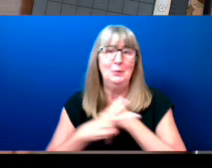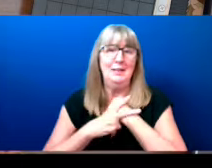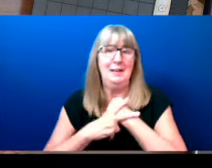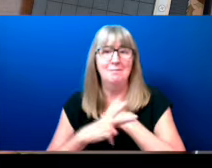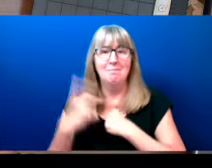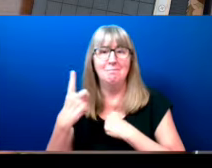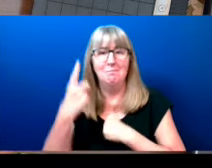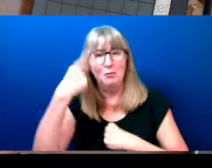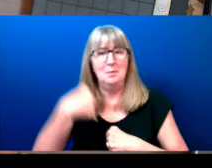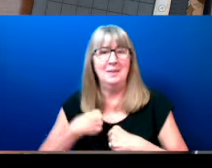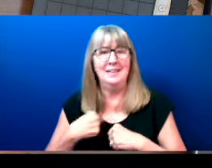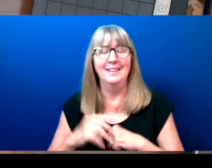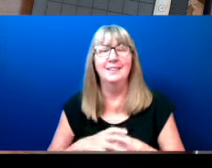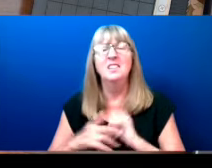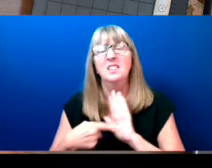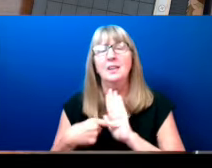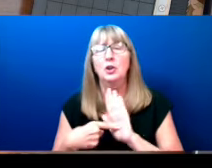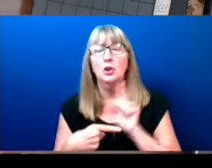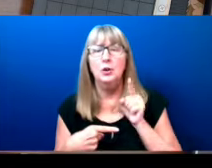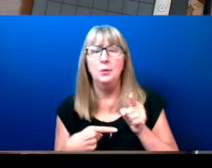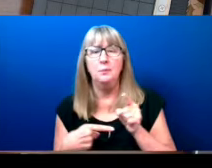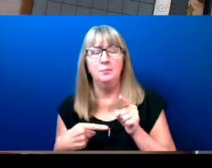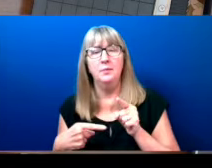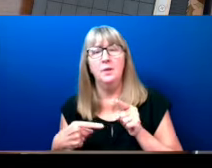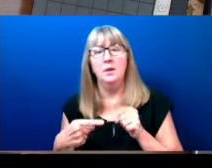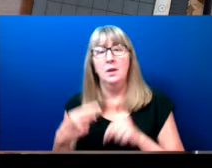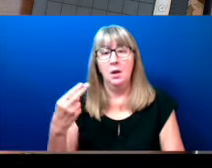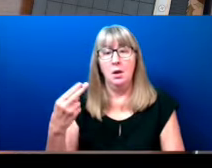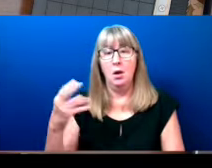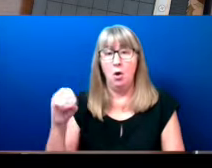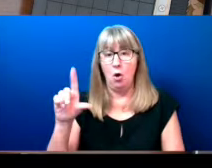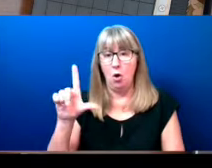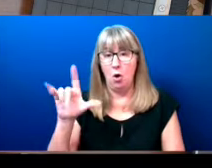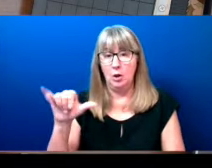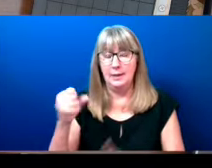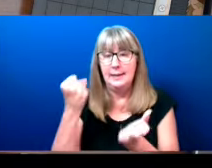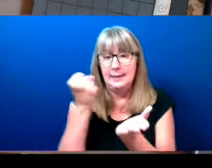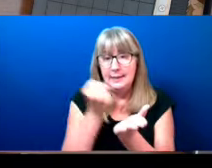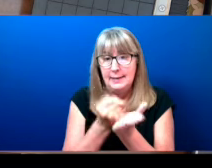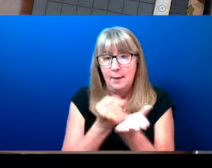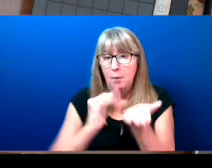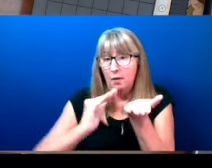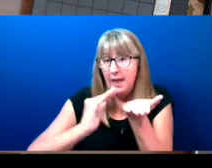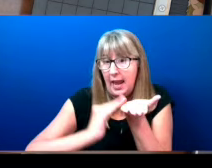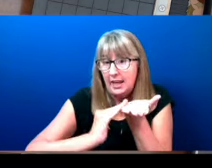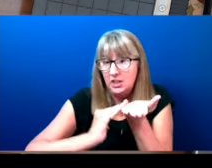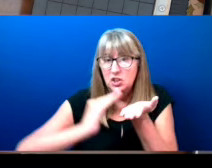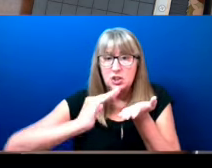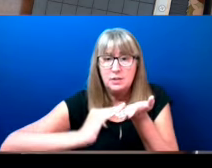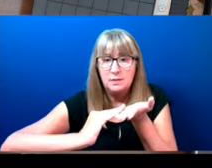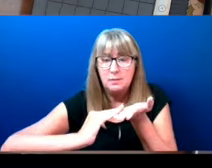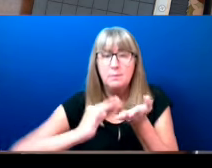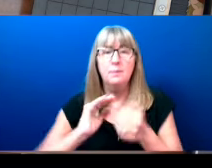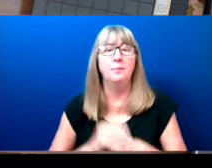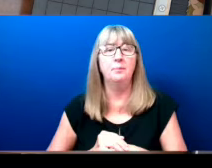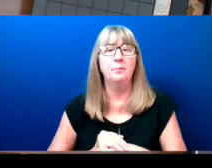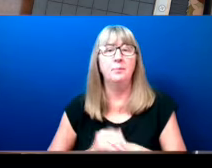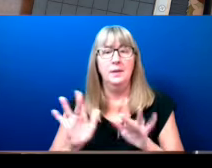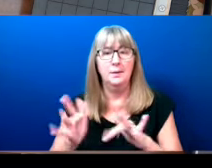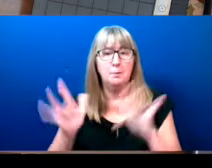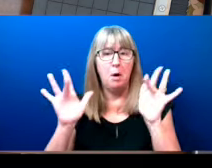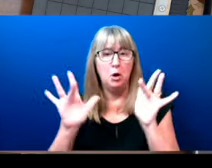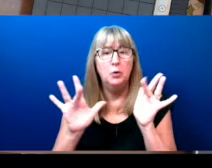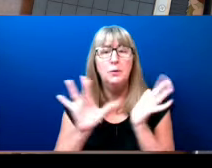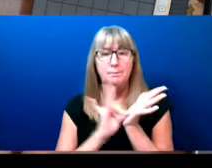this? No, it's not in there. Okay, well, I'll show it to you here. Again, I did the holly stamp on the